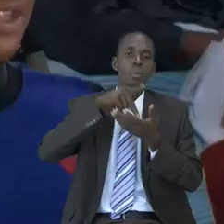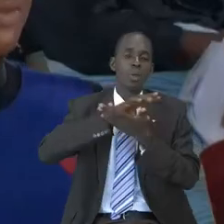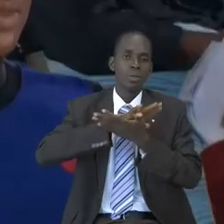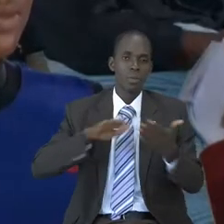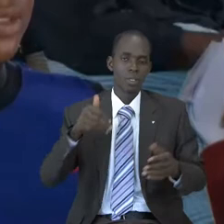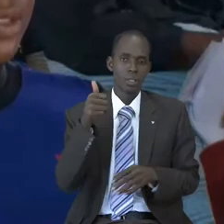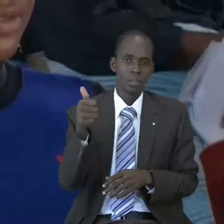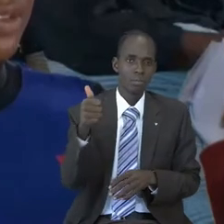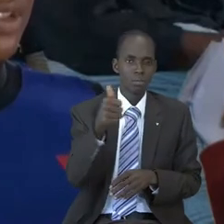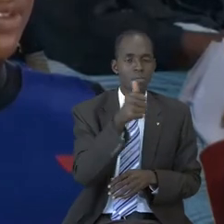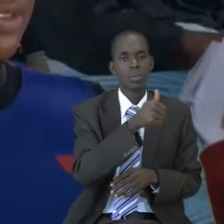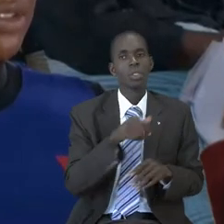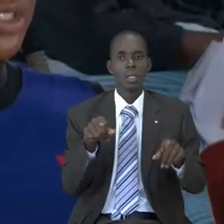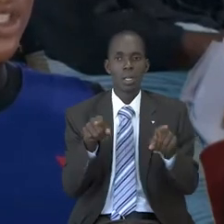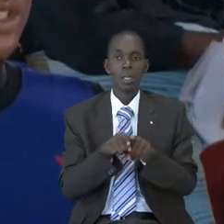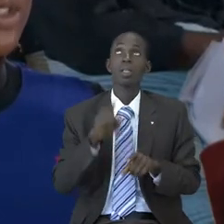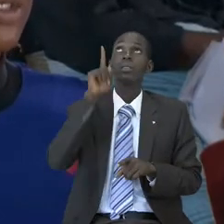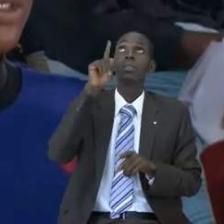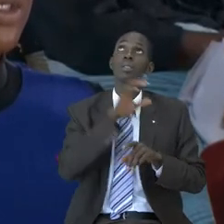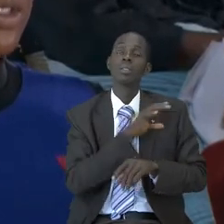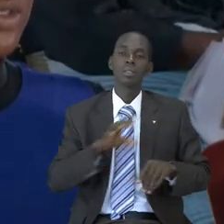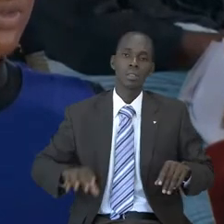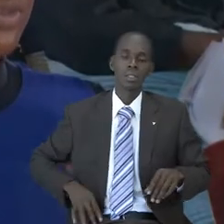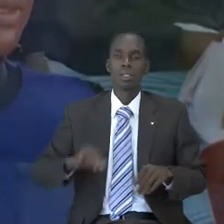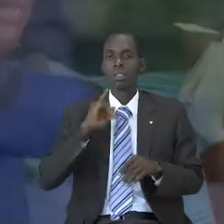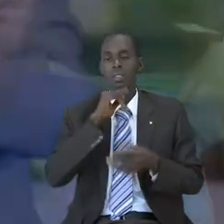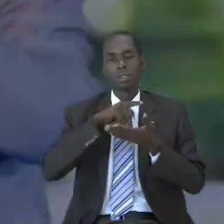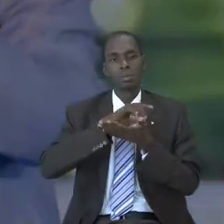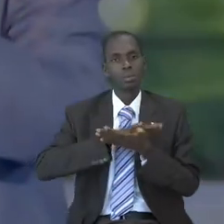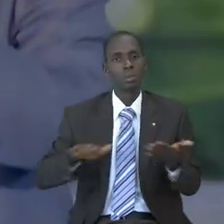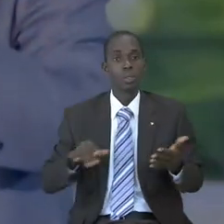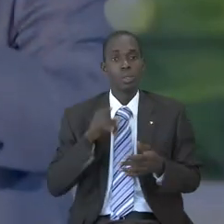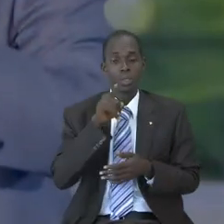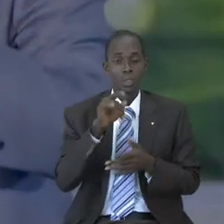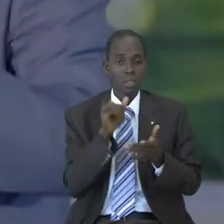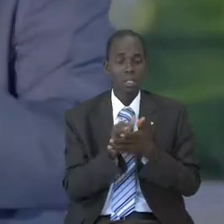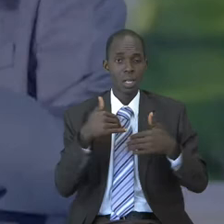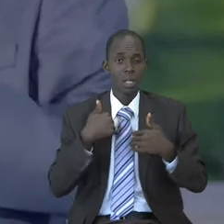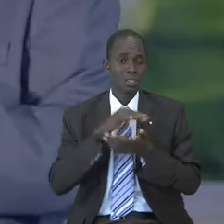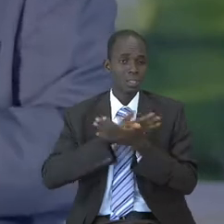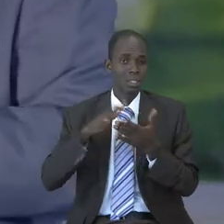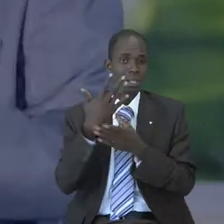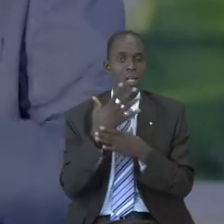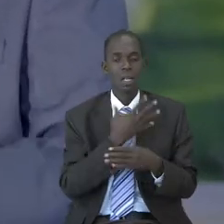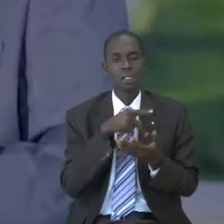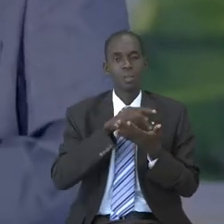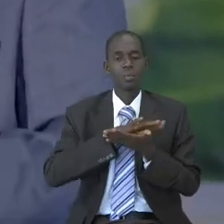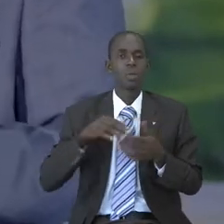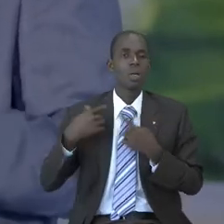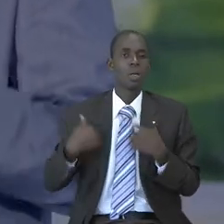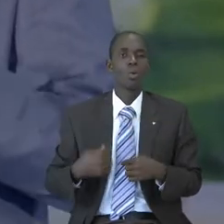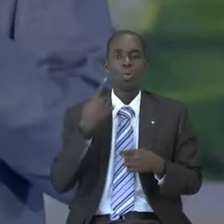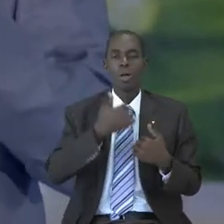purifieth himself, even as Christ is pure. He that has clean hands and a pure heart, who has